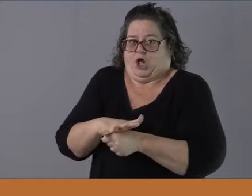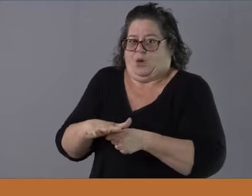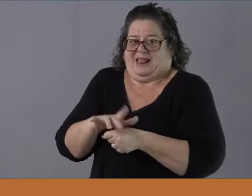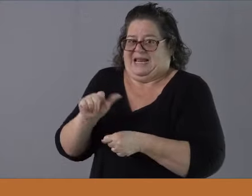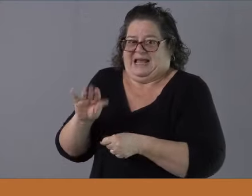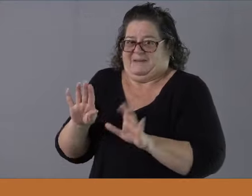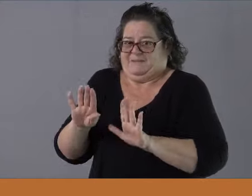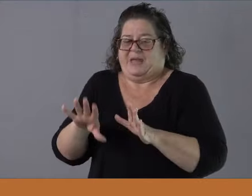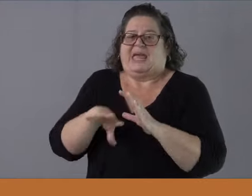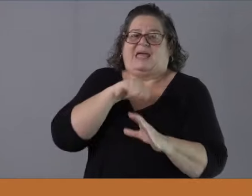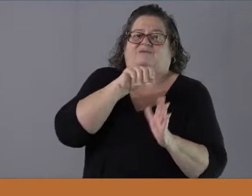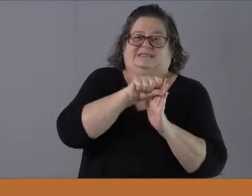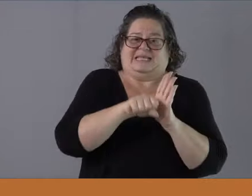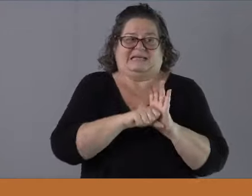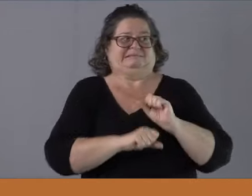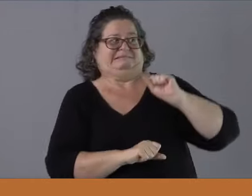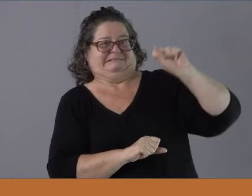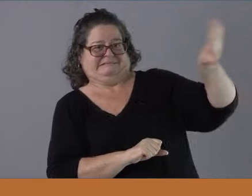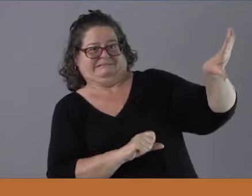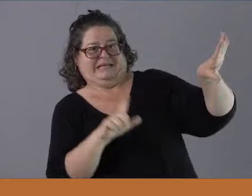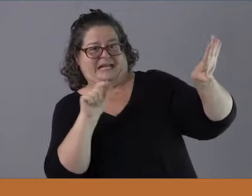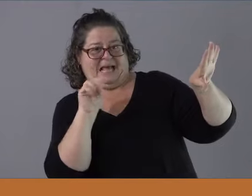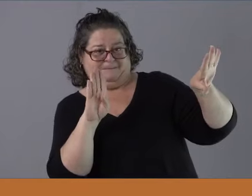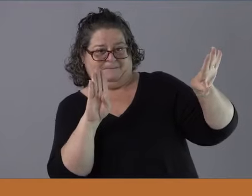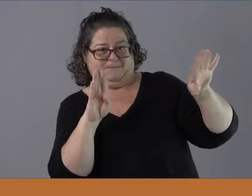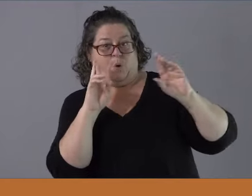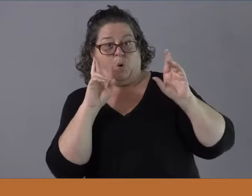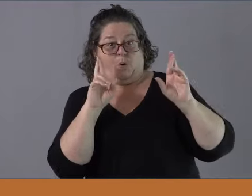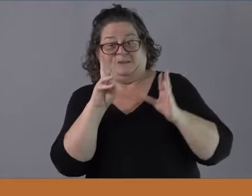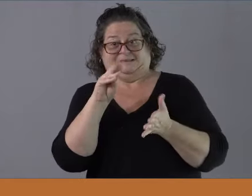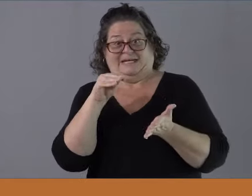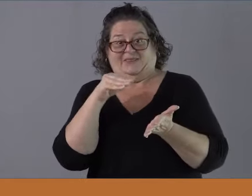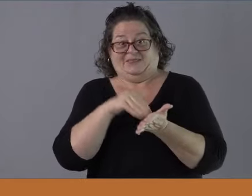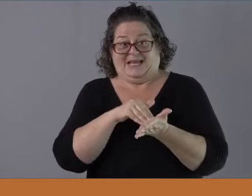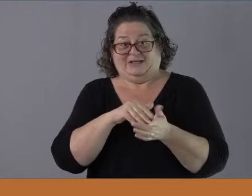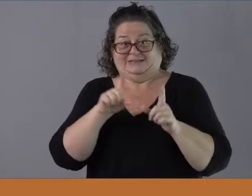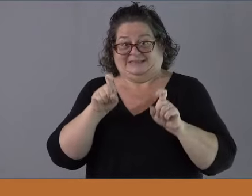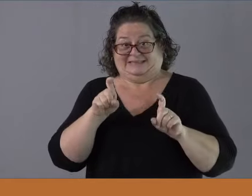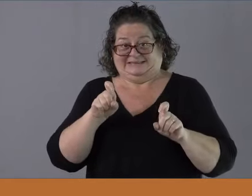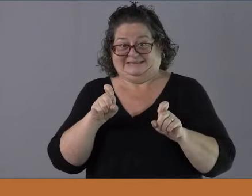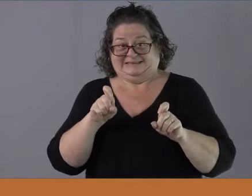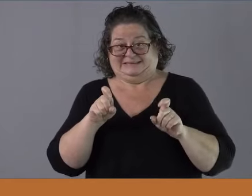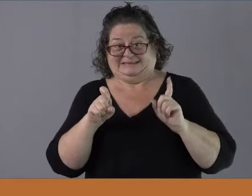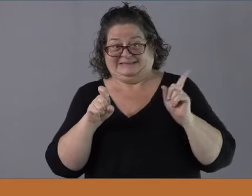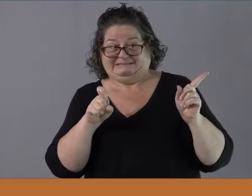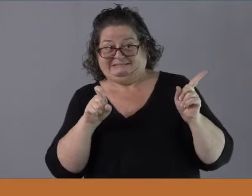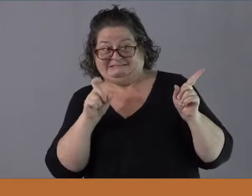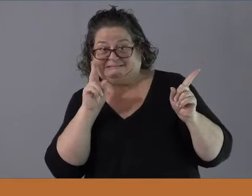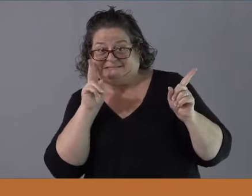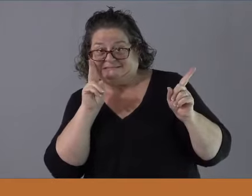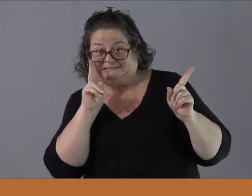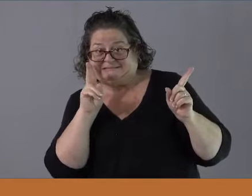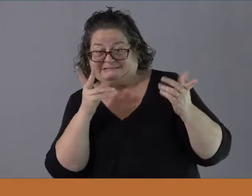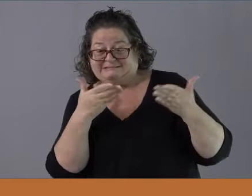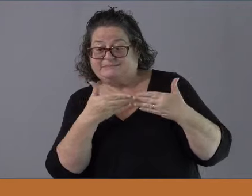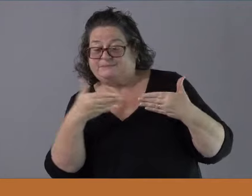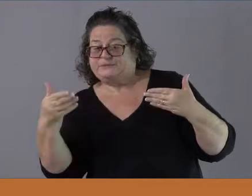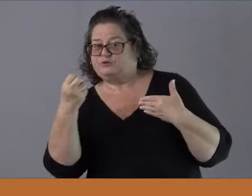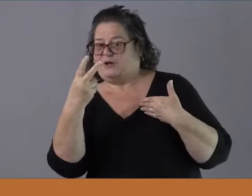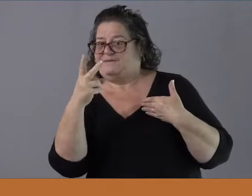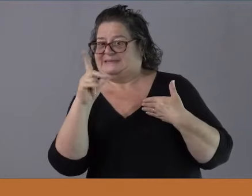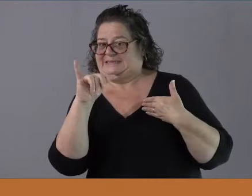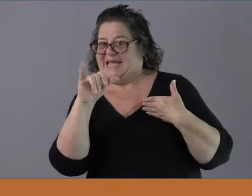get 60,000 Arizona citizens tested here in Maricopa County over the next 12 days. Additionally, on the